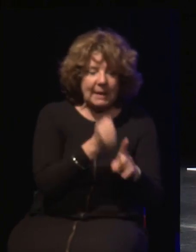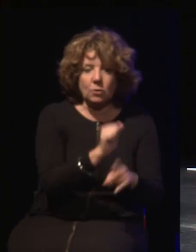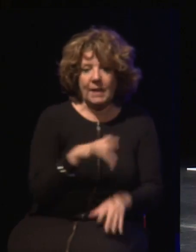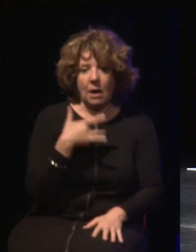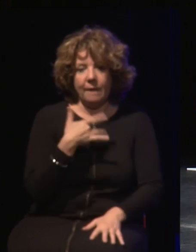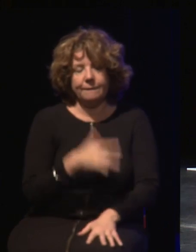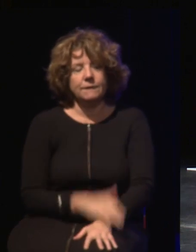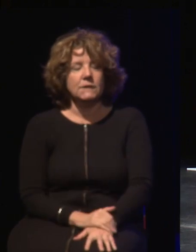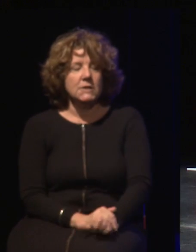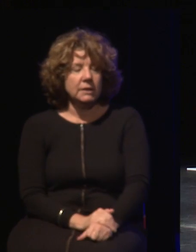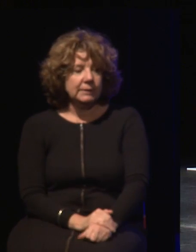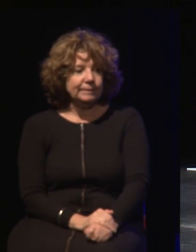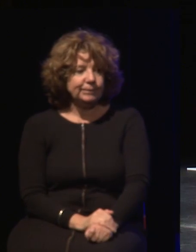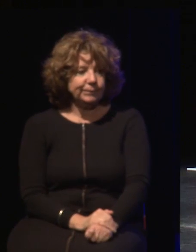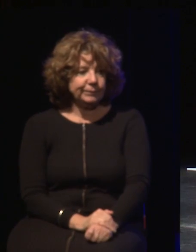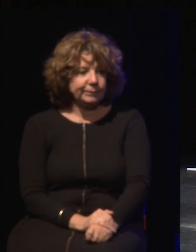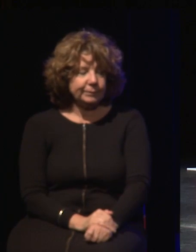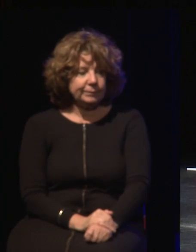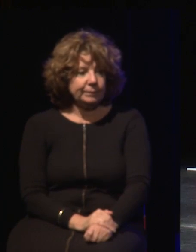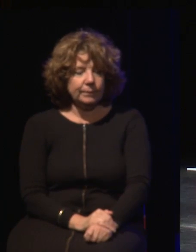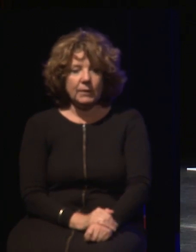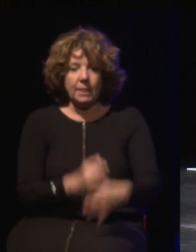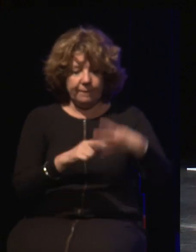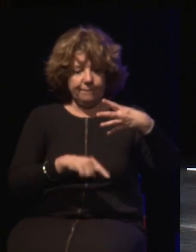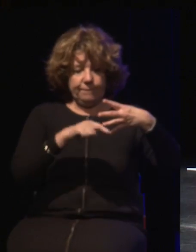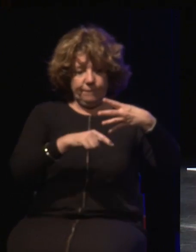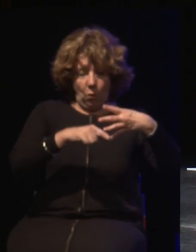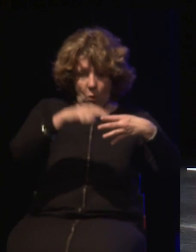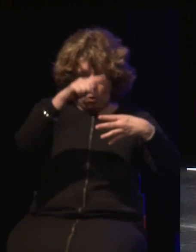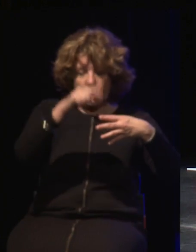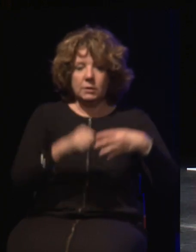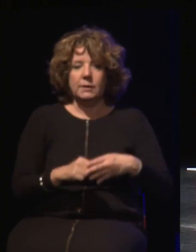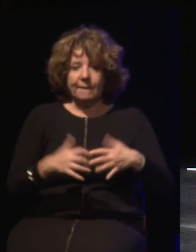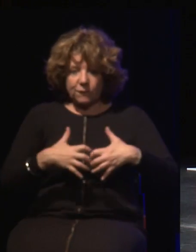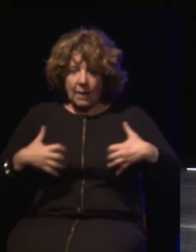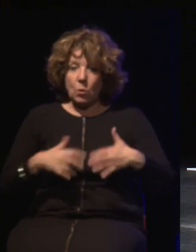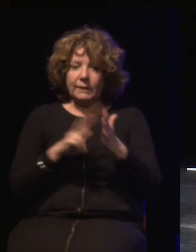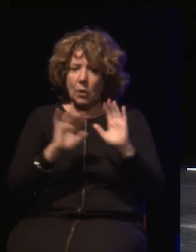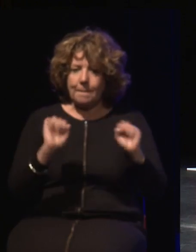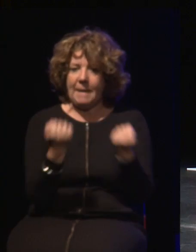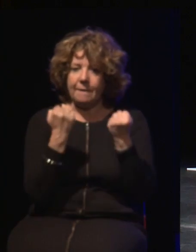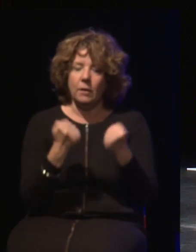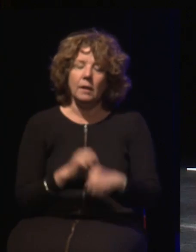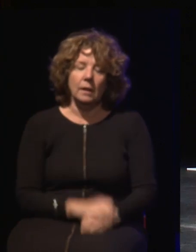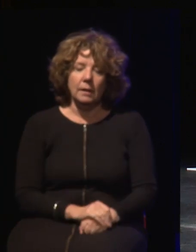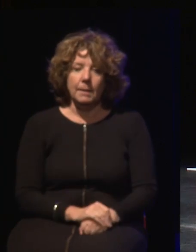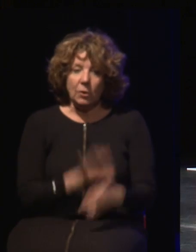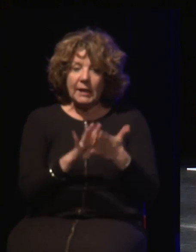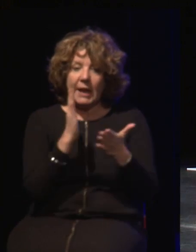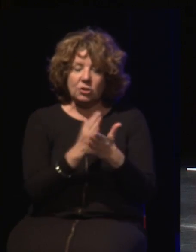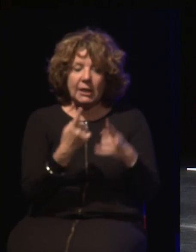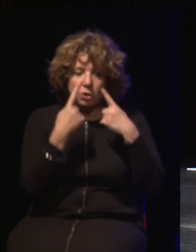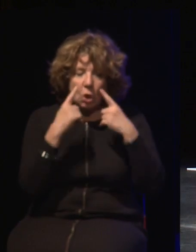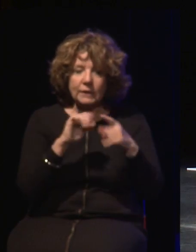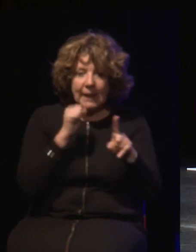The 4 orders of gamification framework is powerful because it defines the impact we're making, directs the